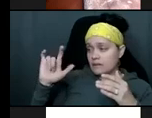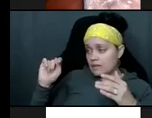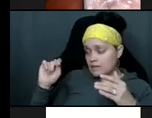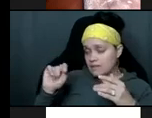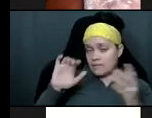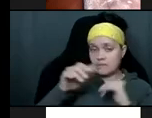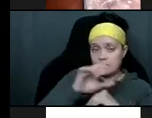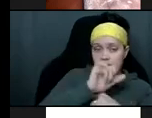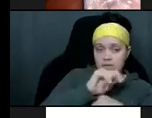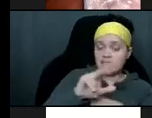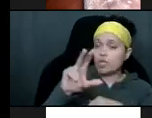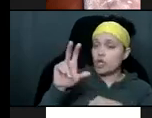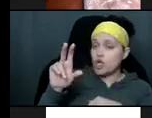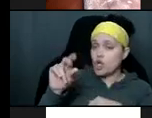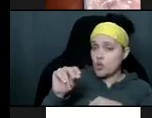No.